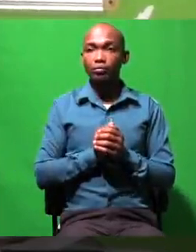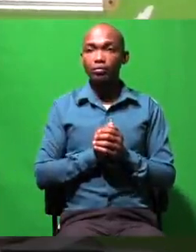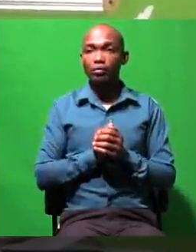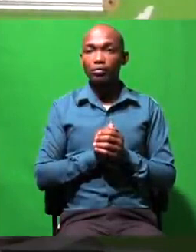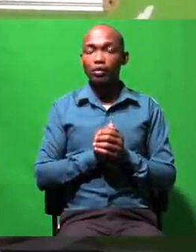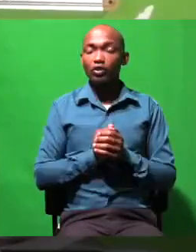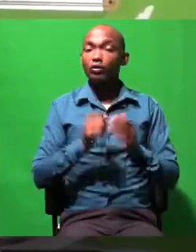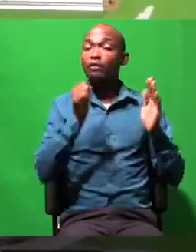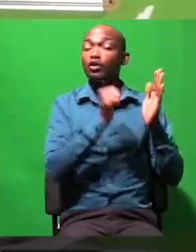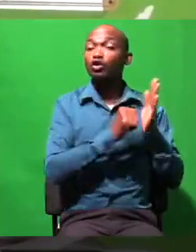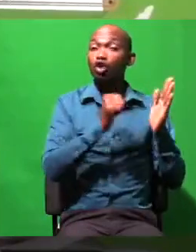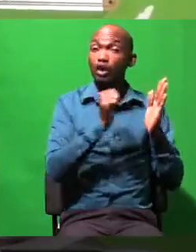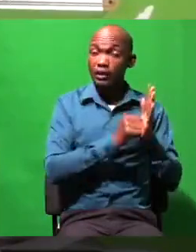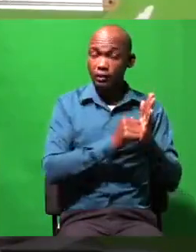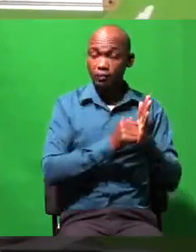liquid,